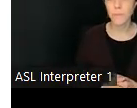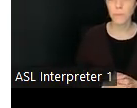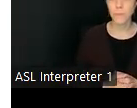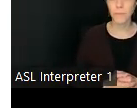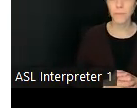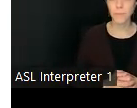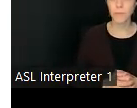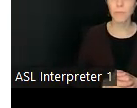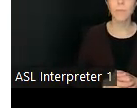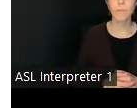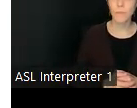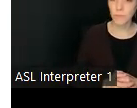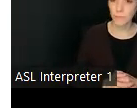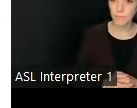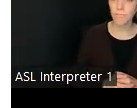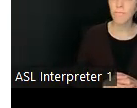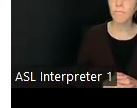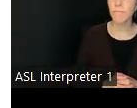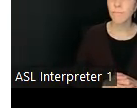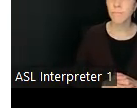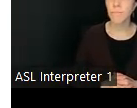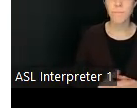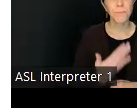Thank you. Do we have